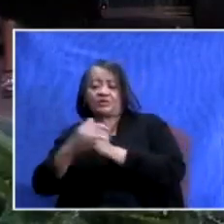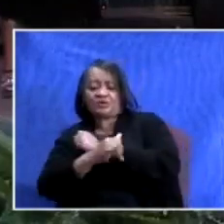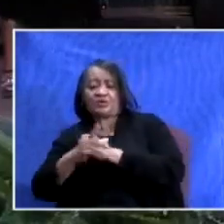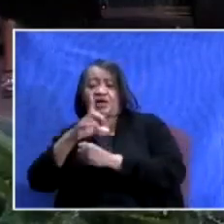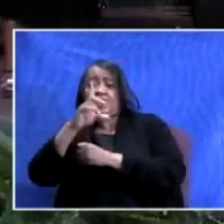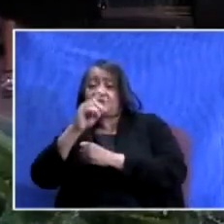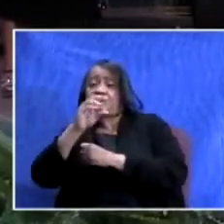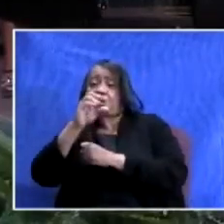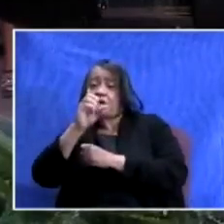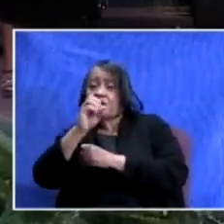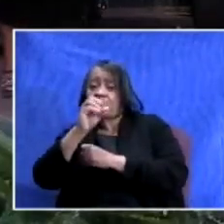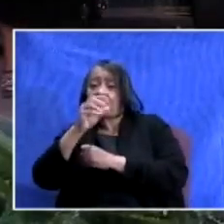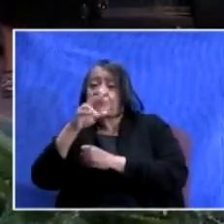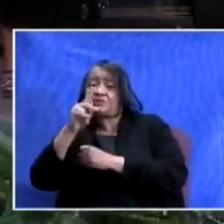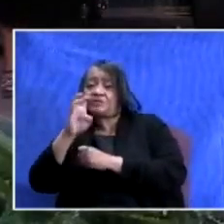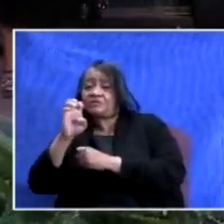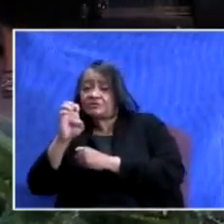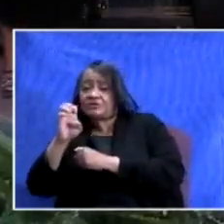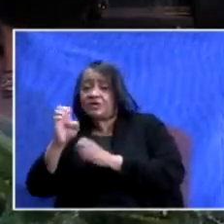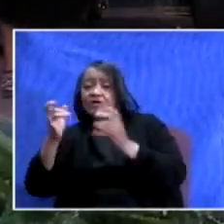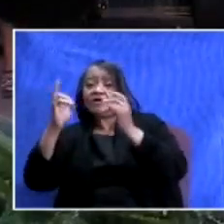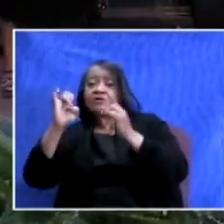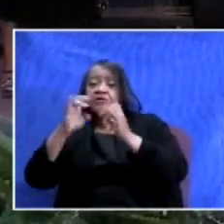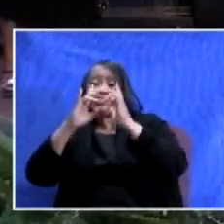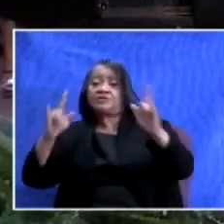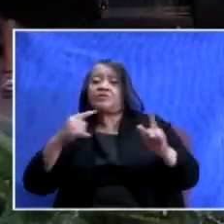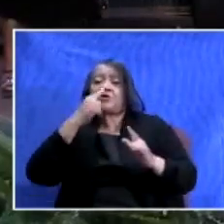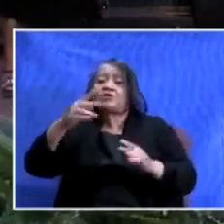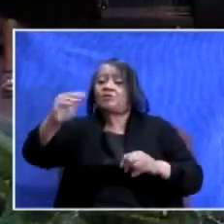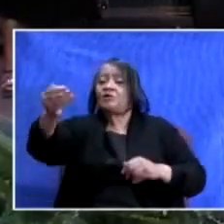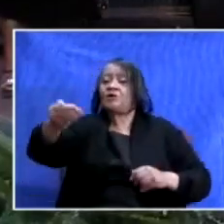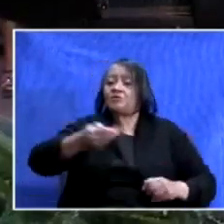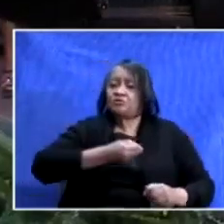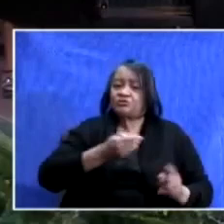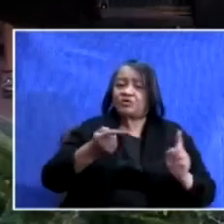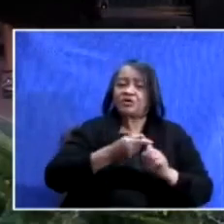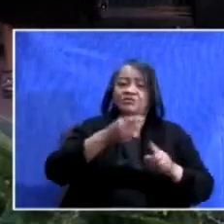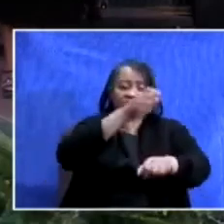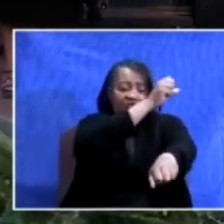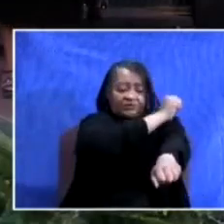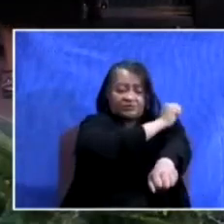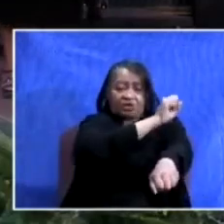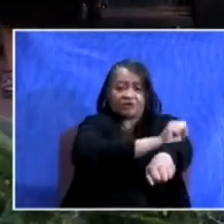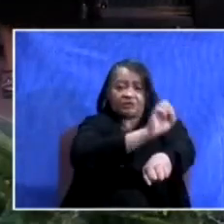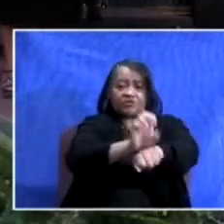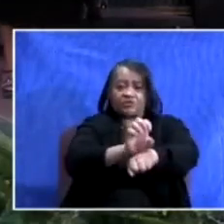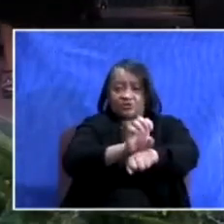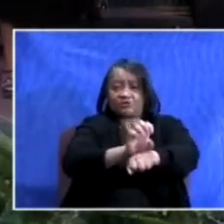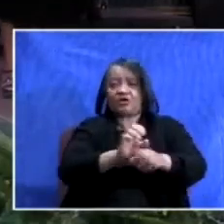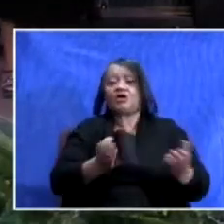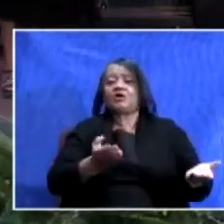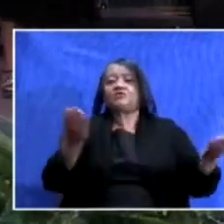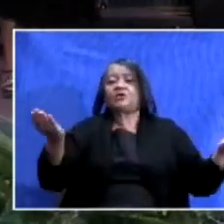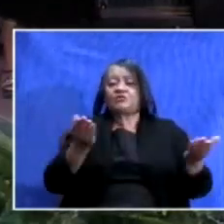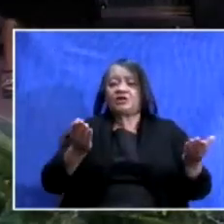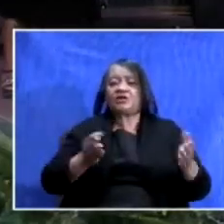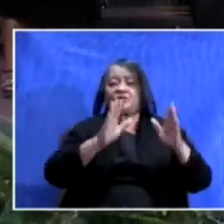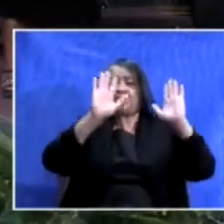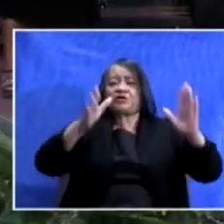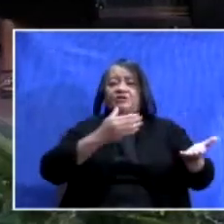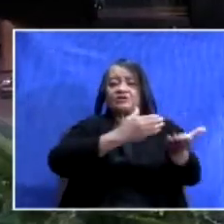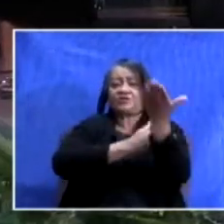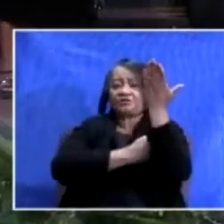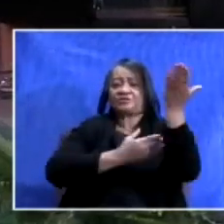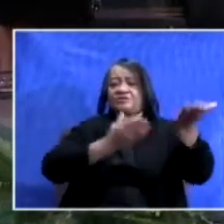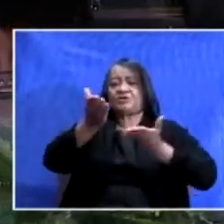Dusker Manor, and the E-Mail campuses, we say welcome to St. Stephen Baptist Church Sunday